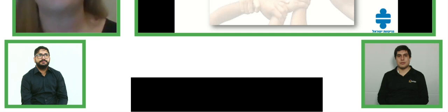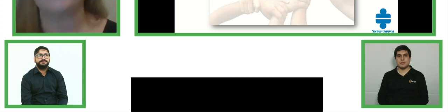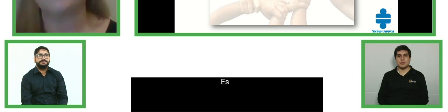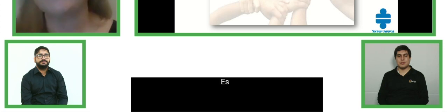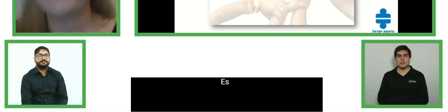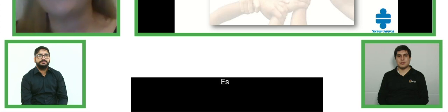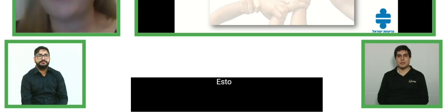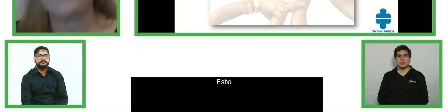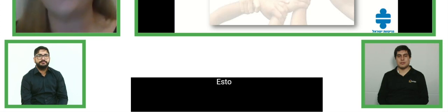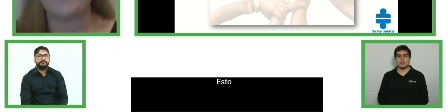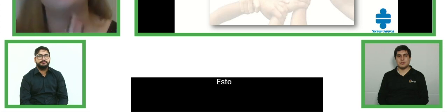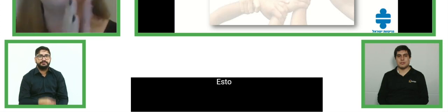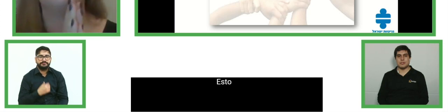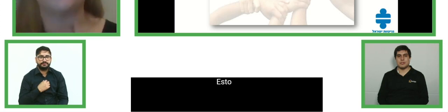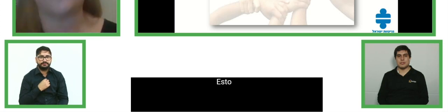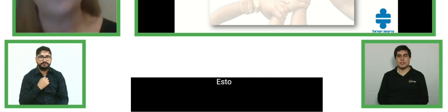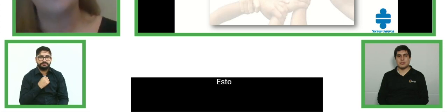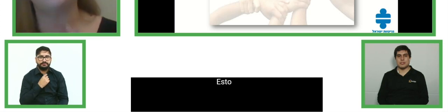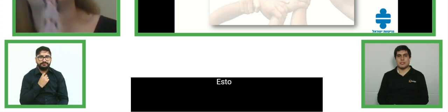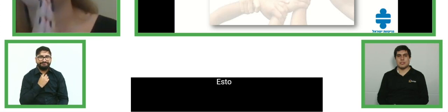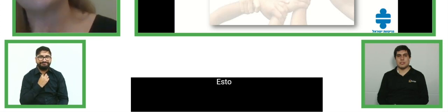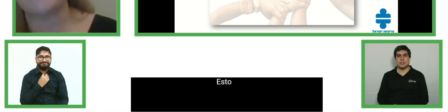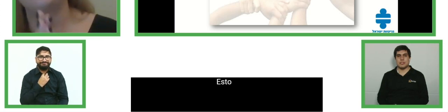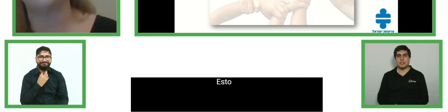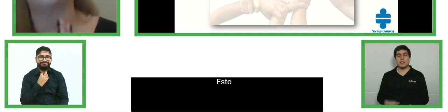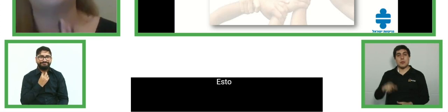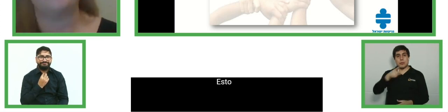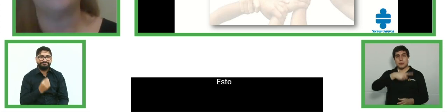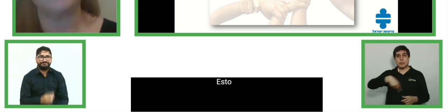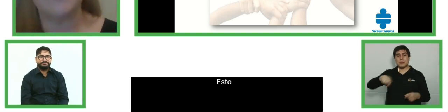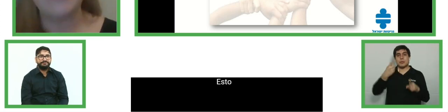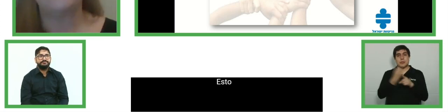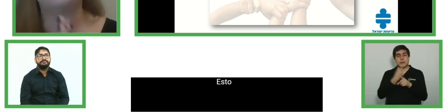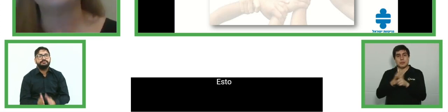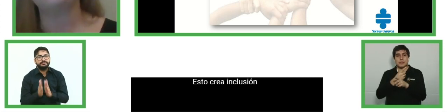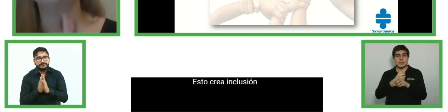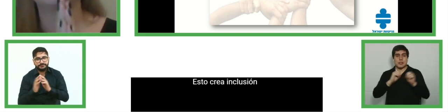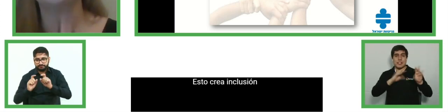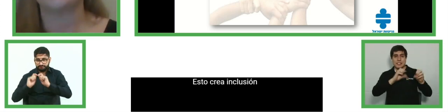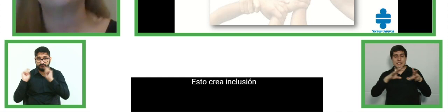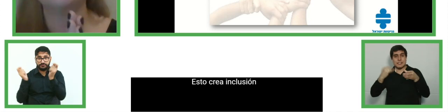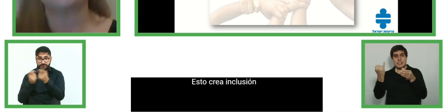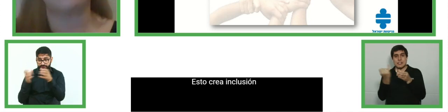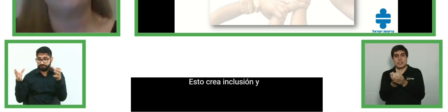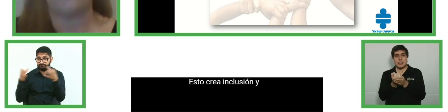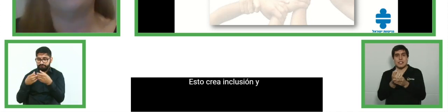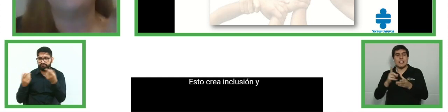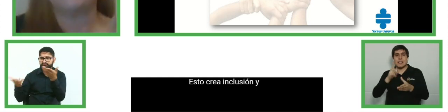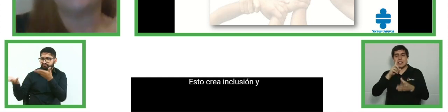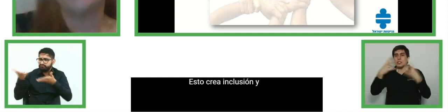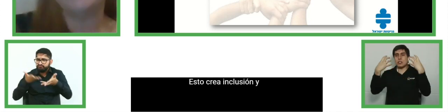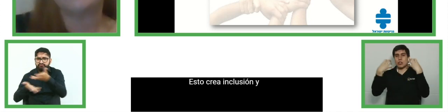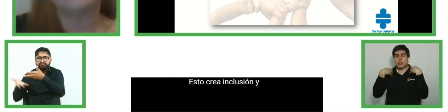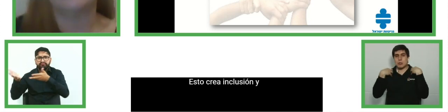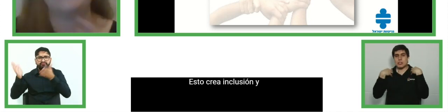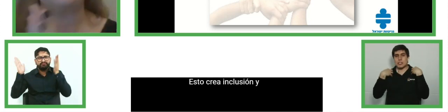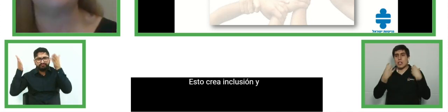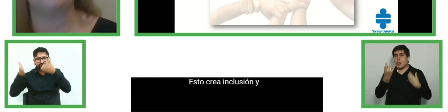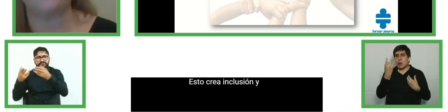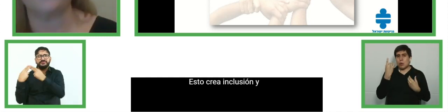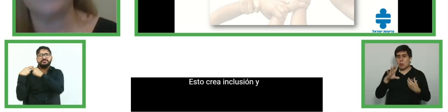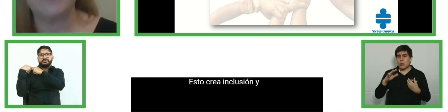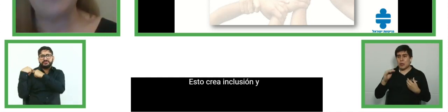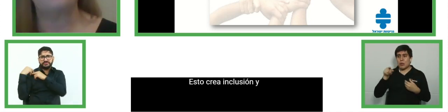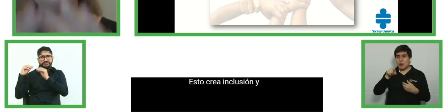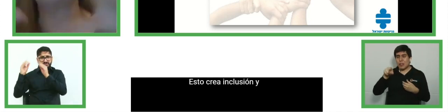understand who are the players. The players are not necessarily only the students and the teachers, but it's everybody that is surrounding